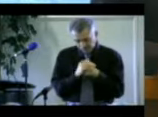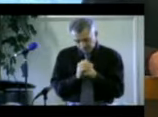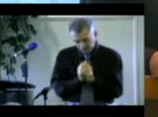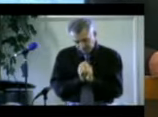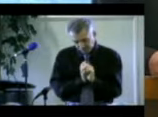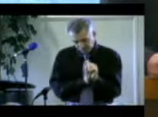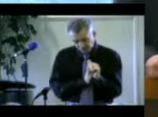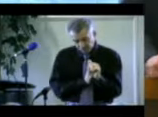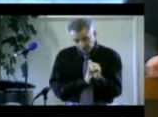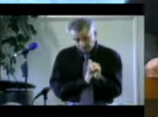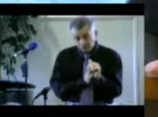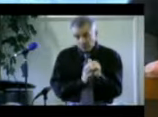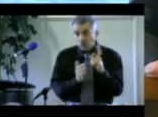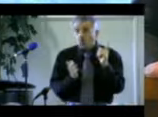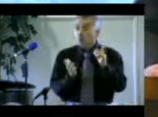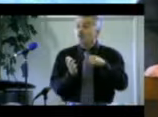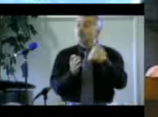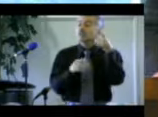Once upon a time,